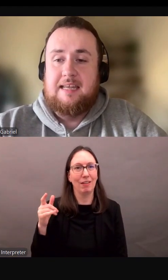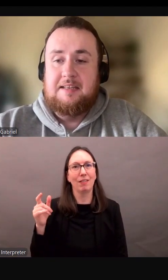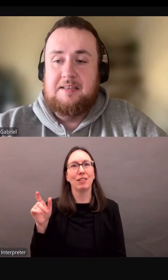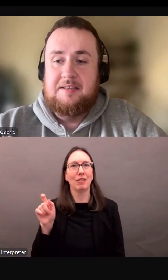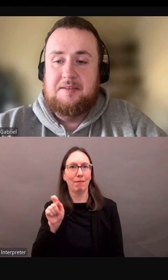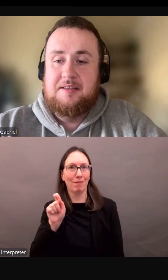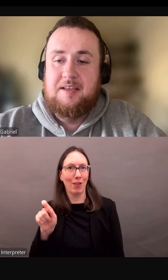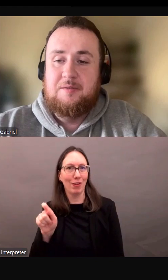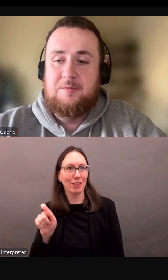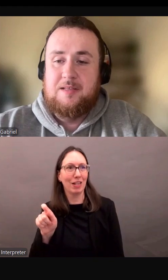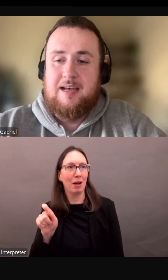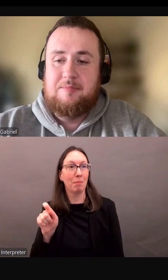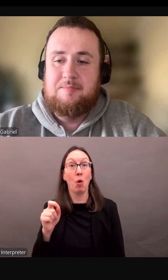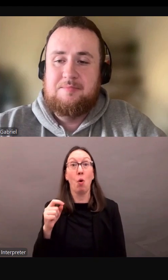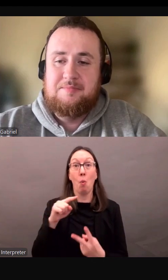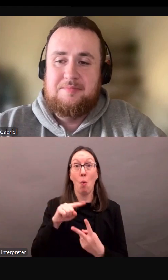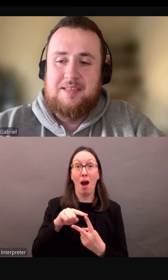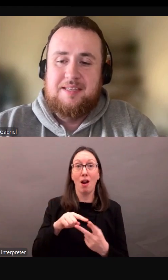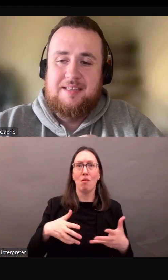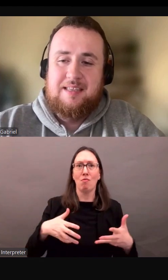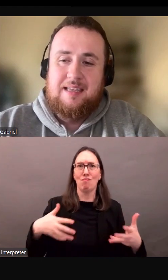skinny, full stop.